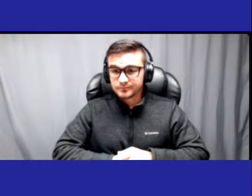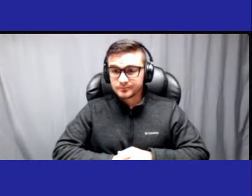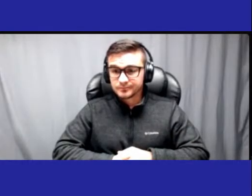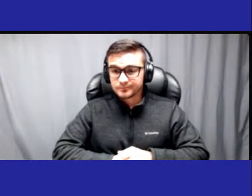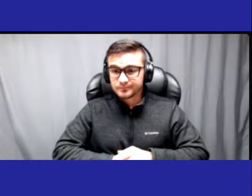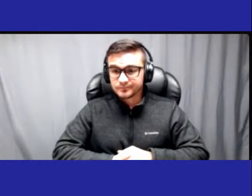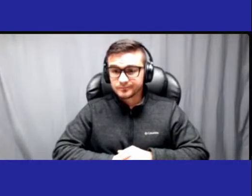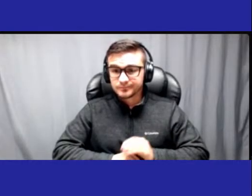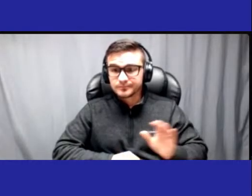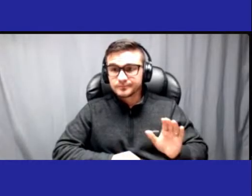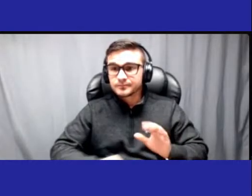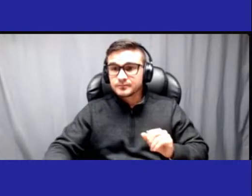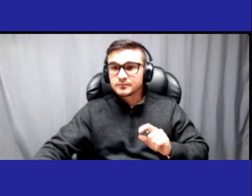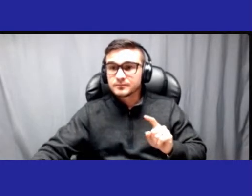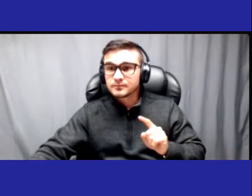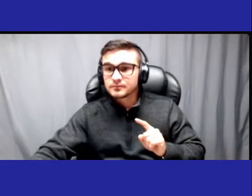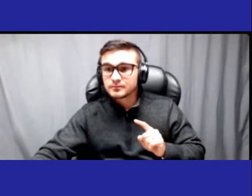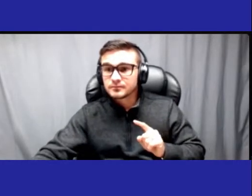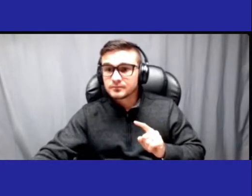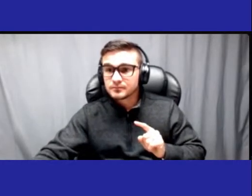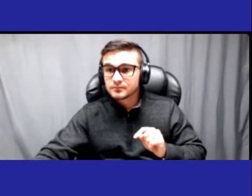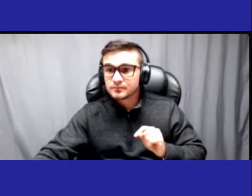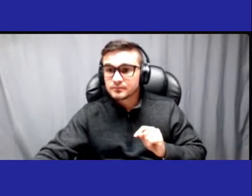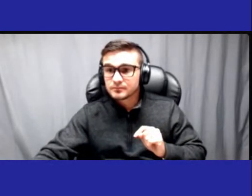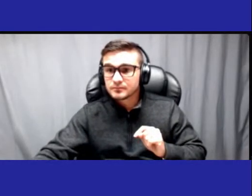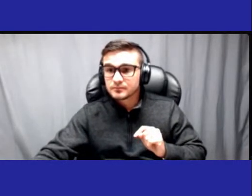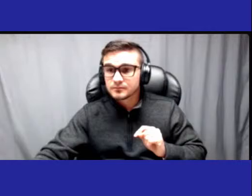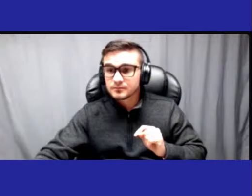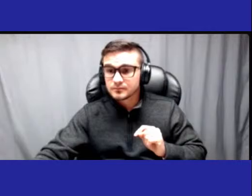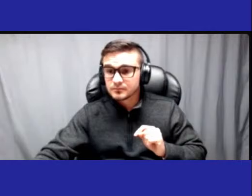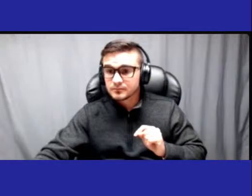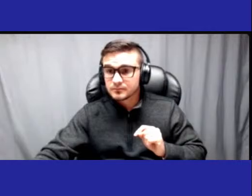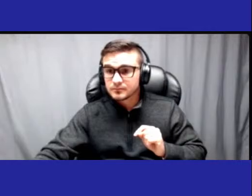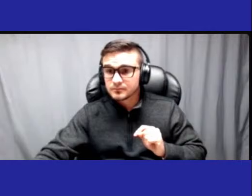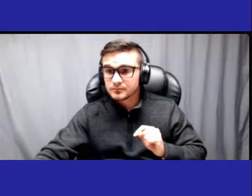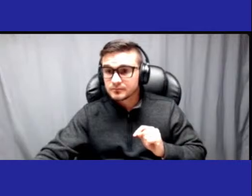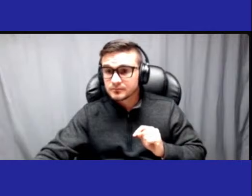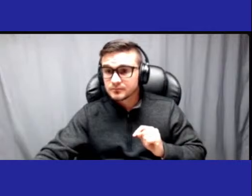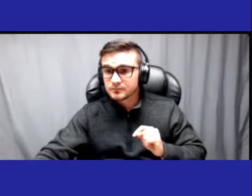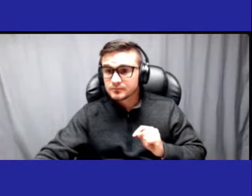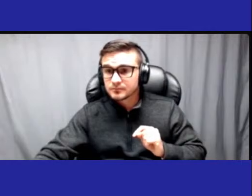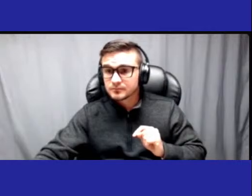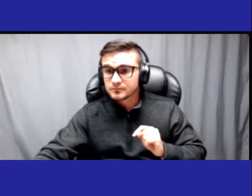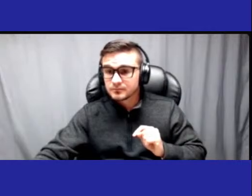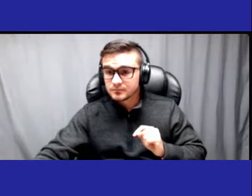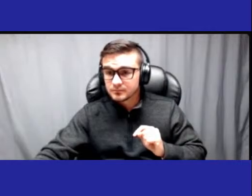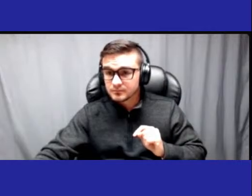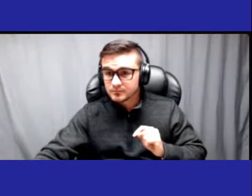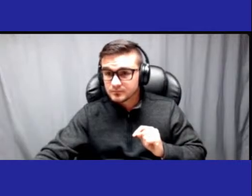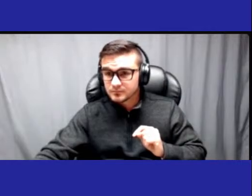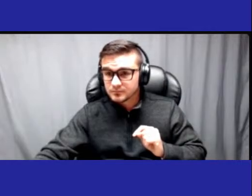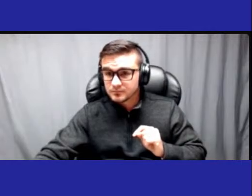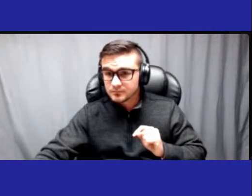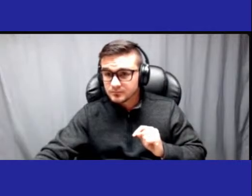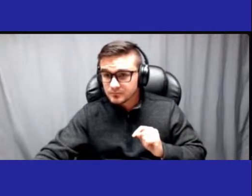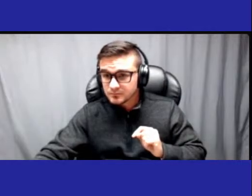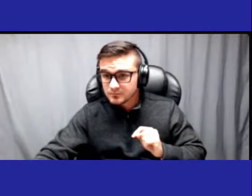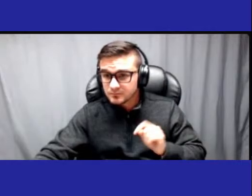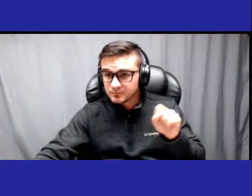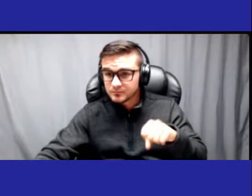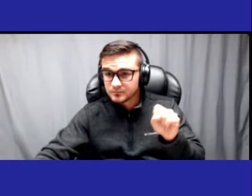medical care provided from units like Sprinter vans, tents on a sidewalk, teams set up in a church or mosque